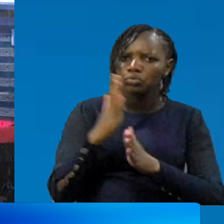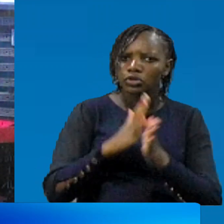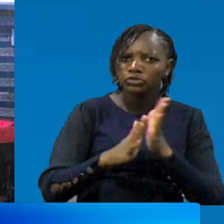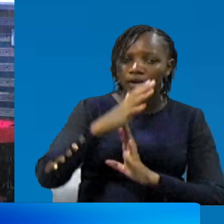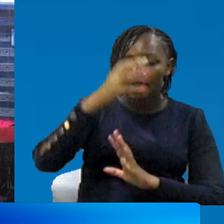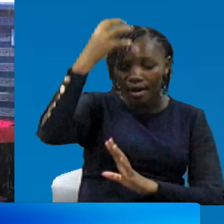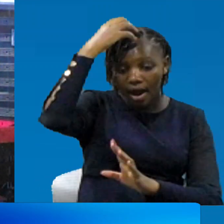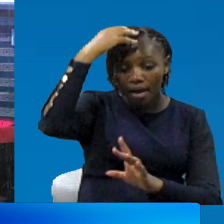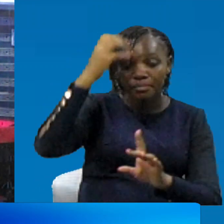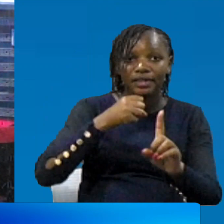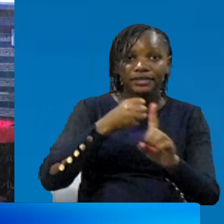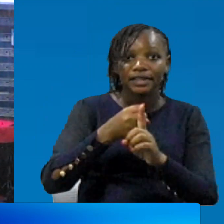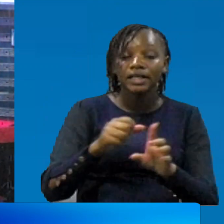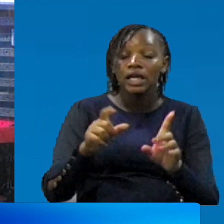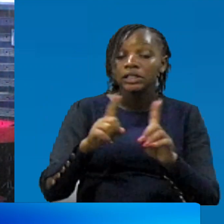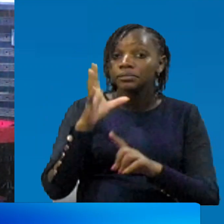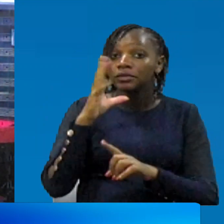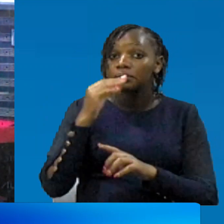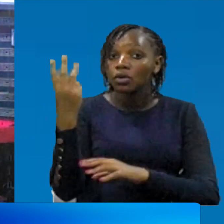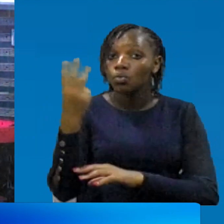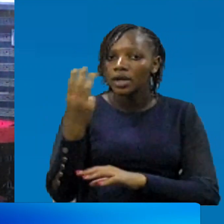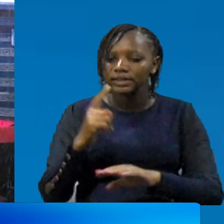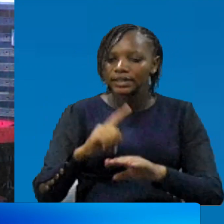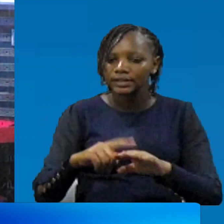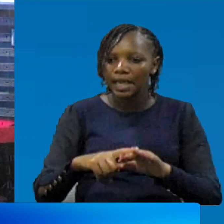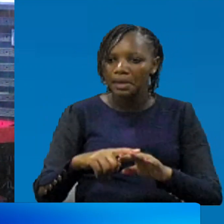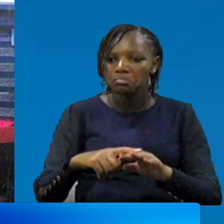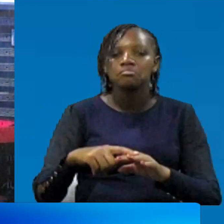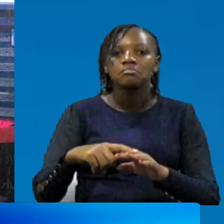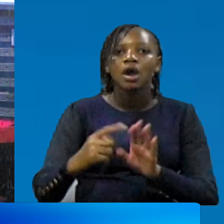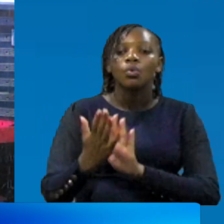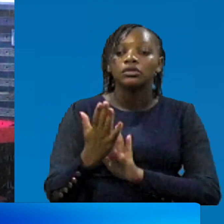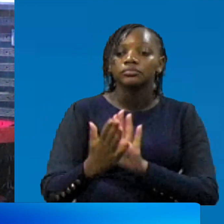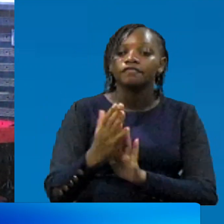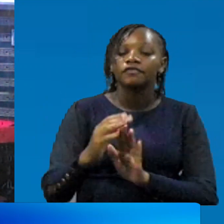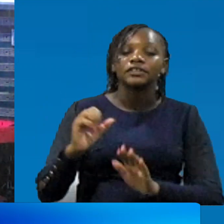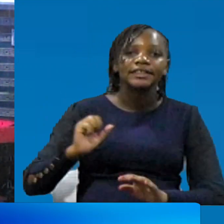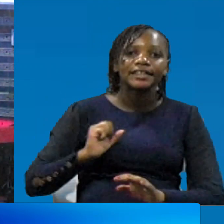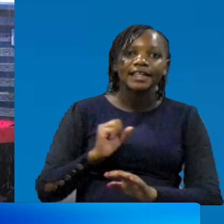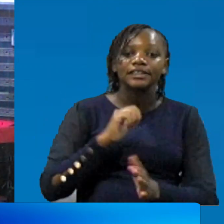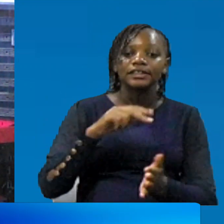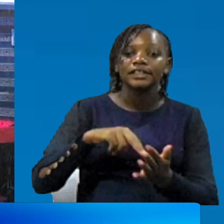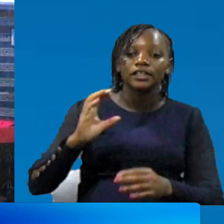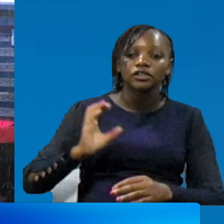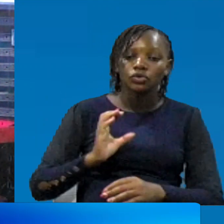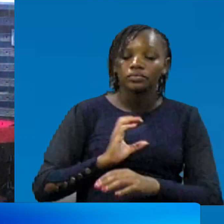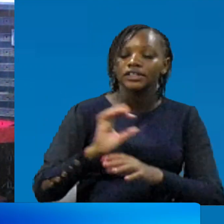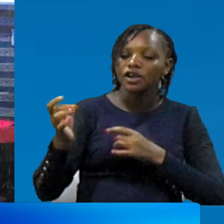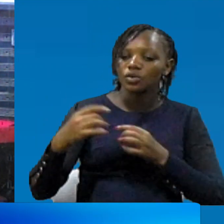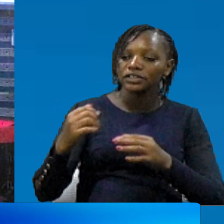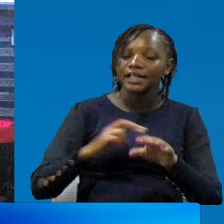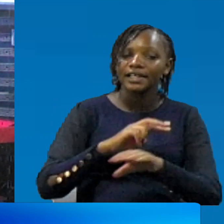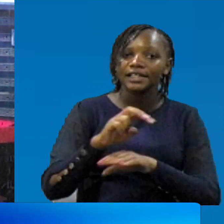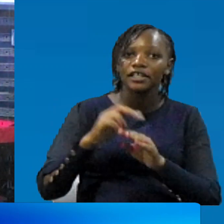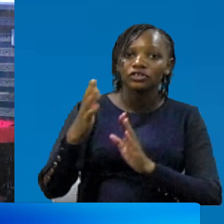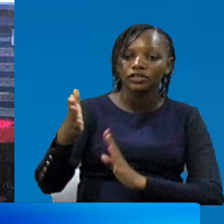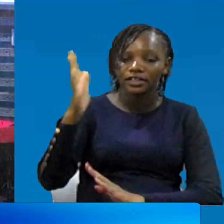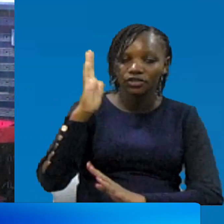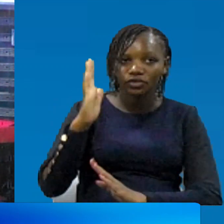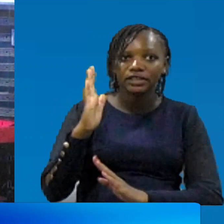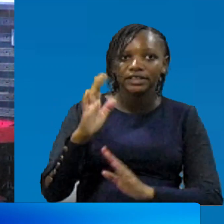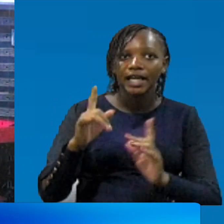Kideke spoke on Wednesday when he appeared before the Senate Standing Committee on National Security, Defense and